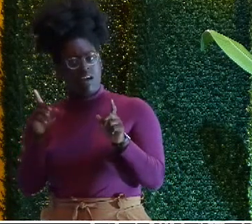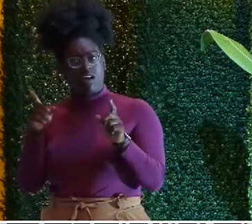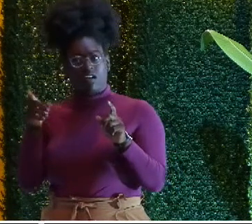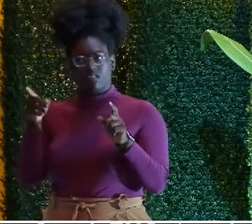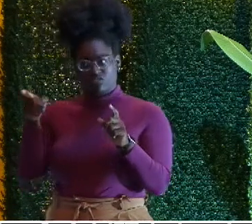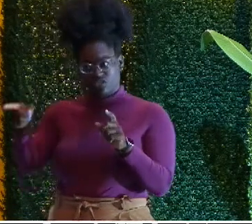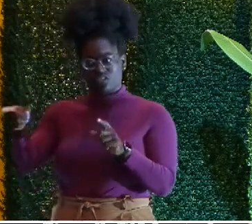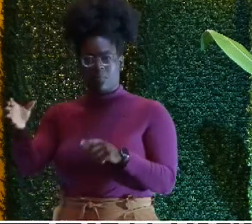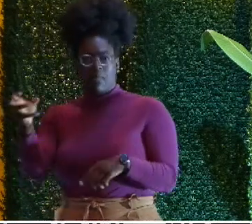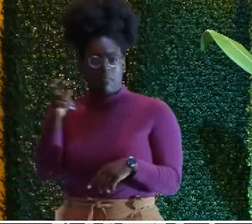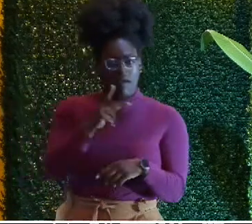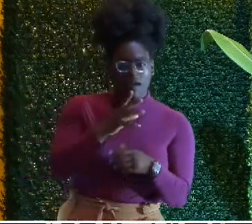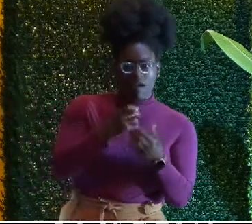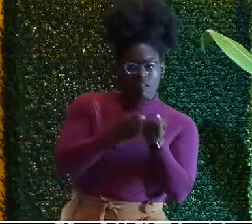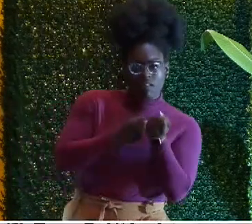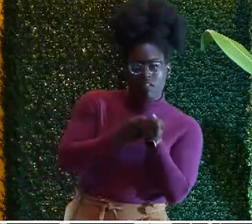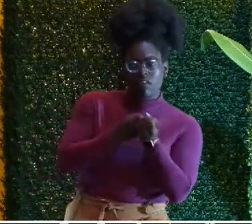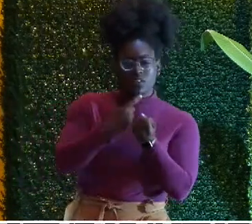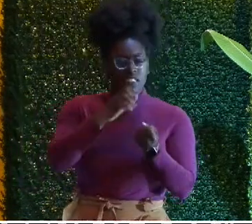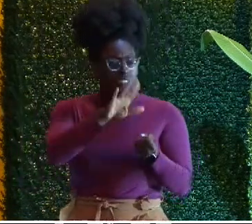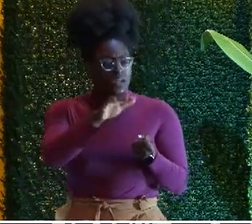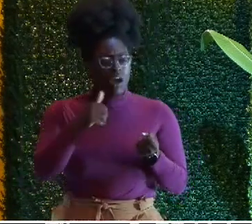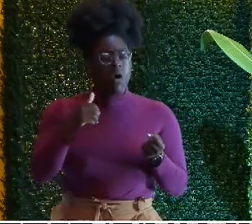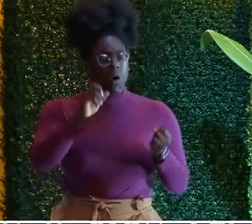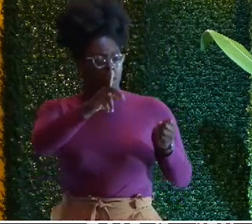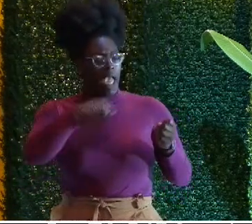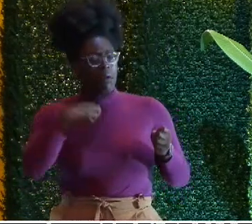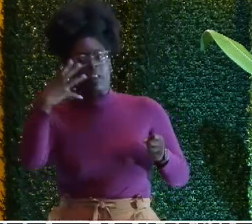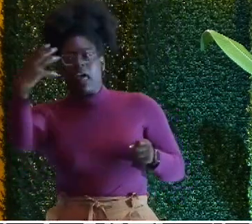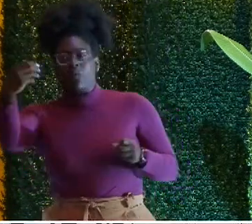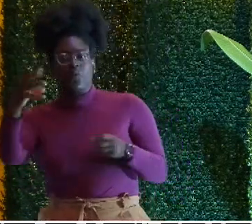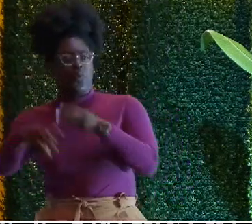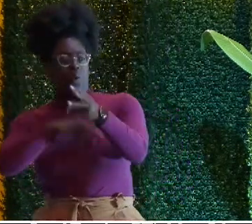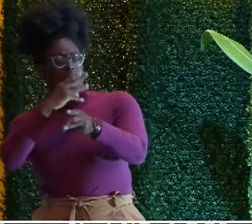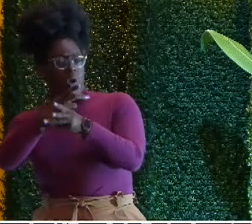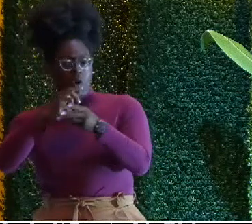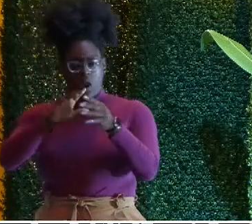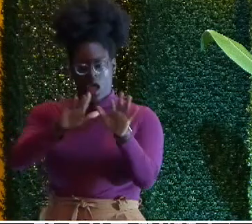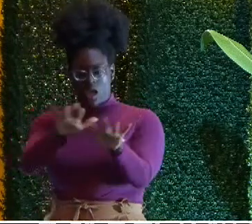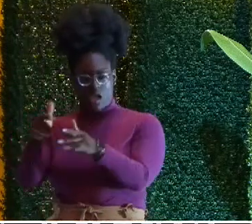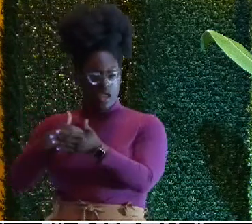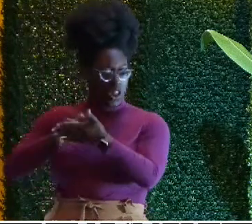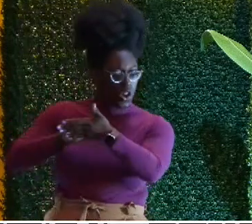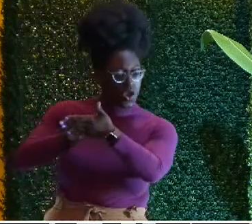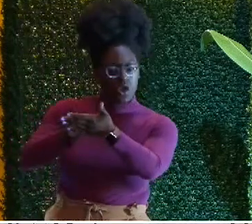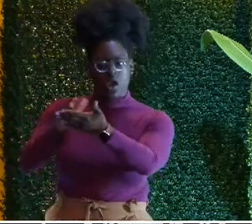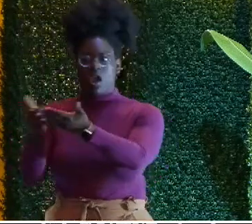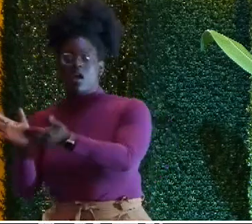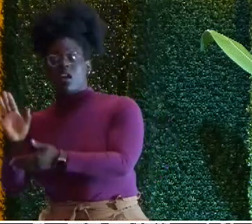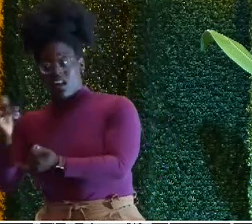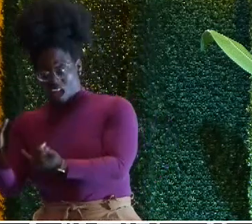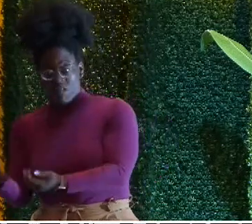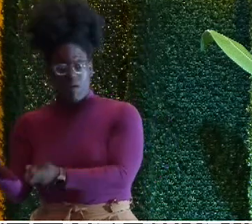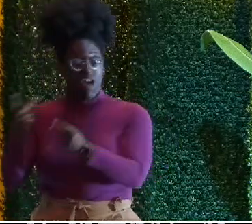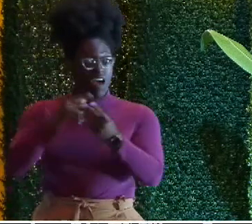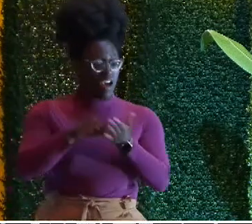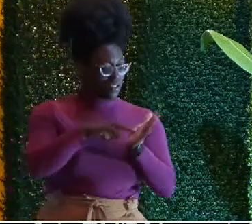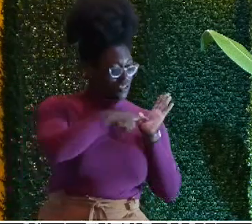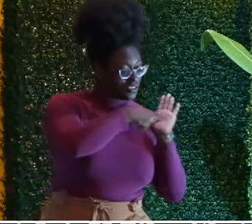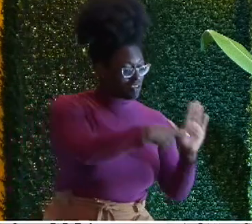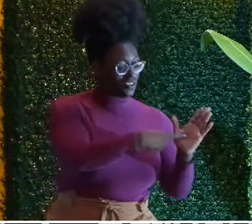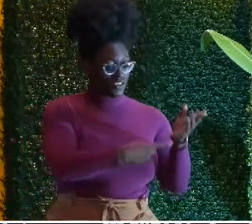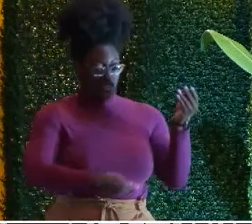we've got more of us now coming back with blueprints and resources. That's what that looks like. That's what trans tech looks like. And that's what many other